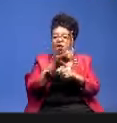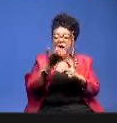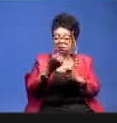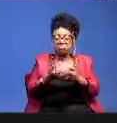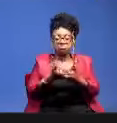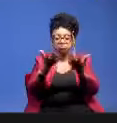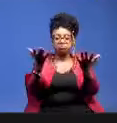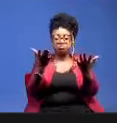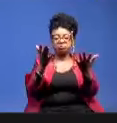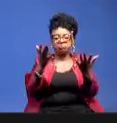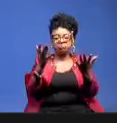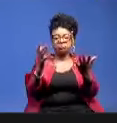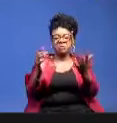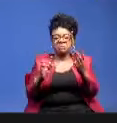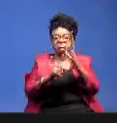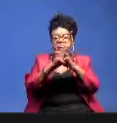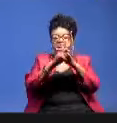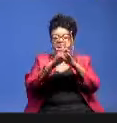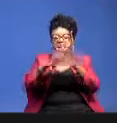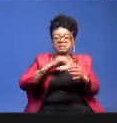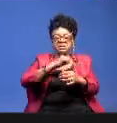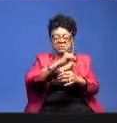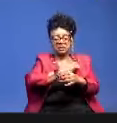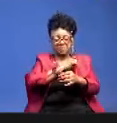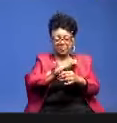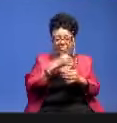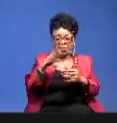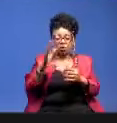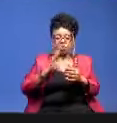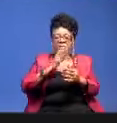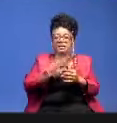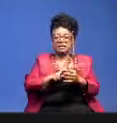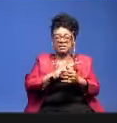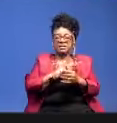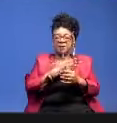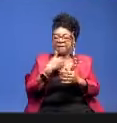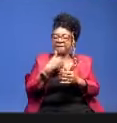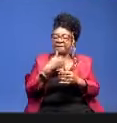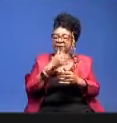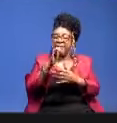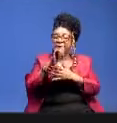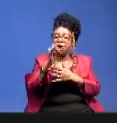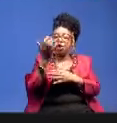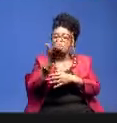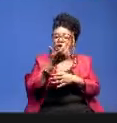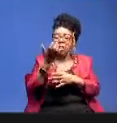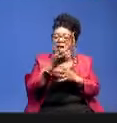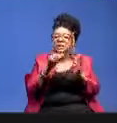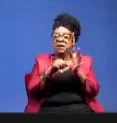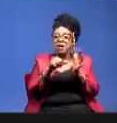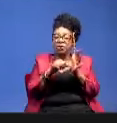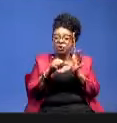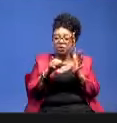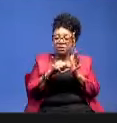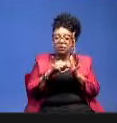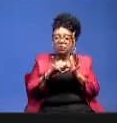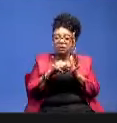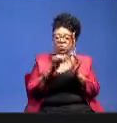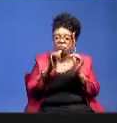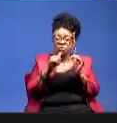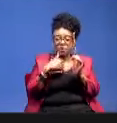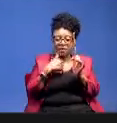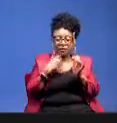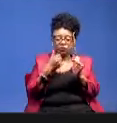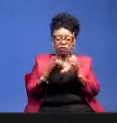Appearing before the Senate Trade, Industrialization and Tourism Committee, probing the edible oil scandal, KNTC was put to task